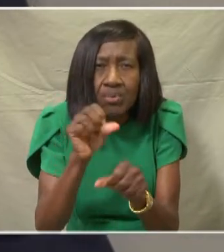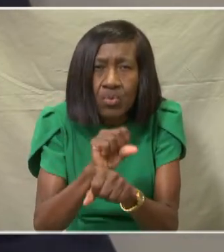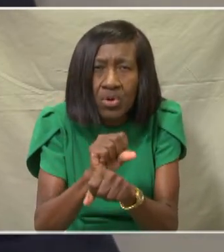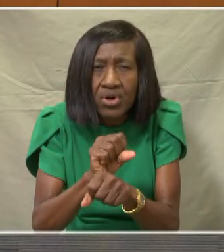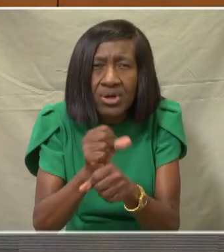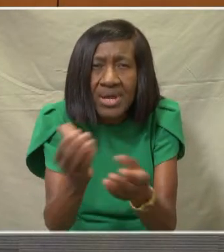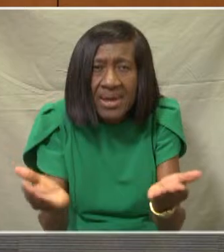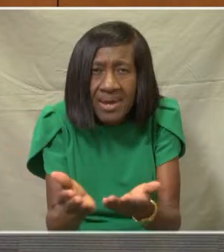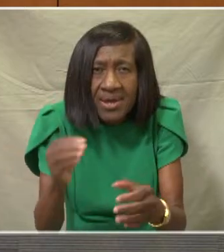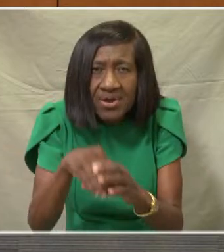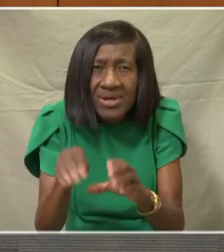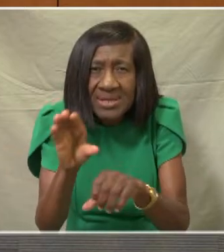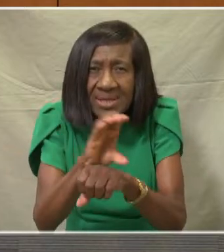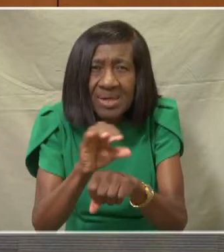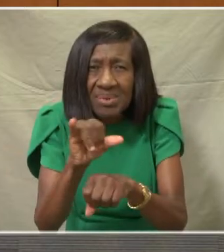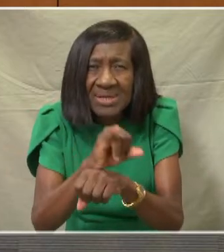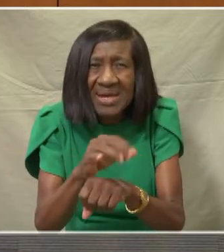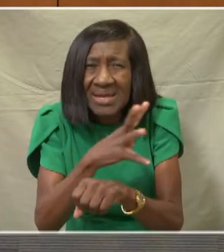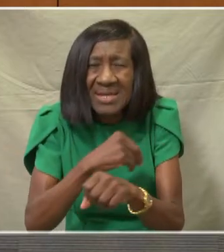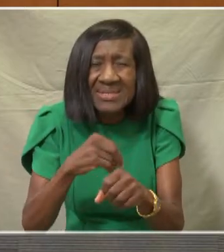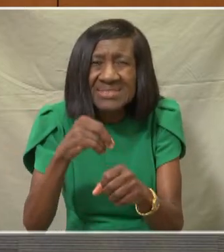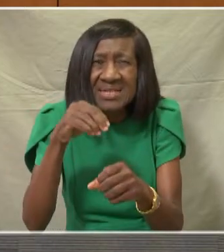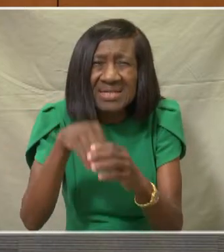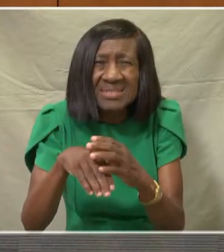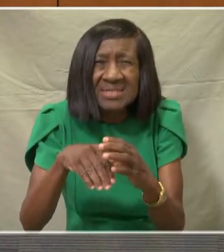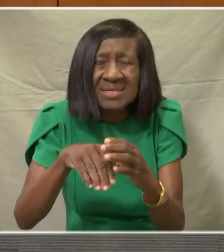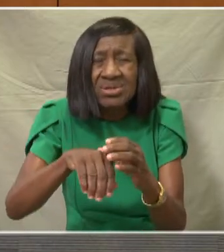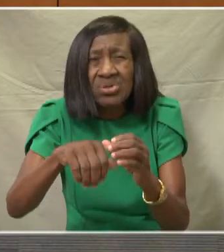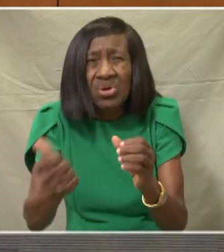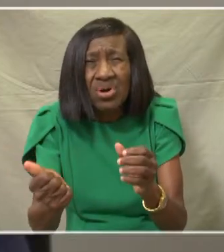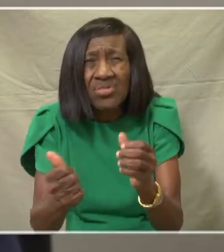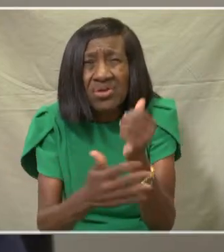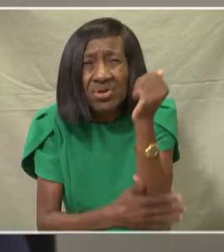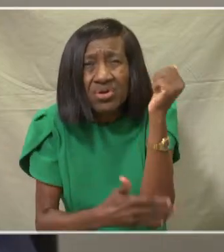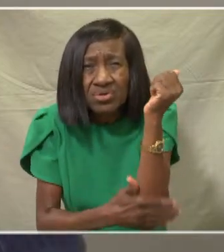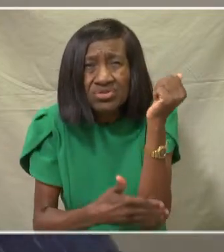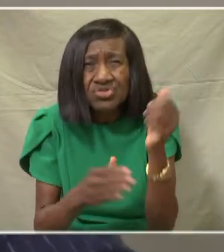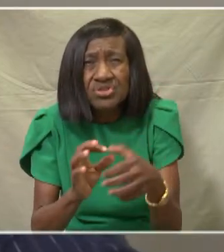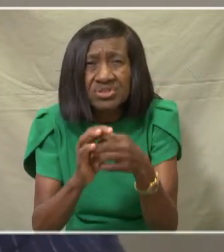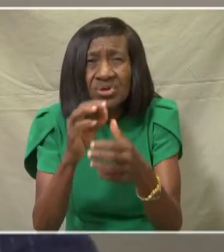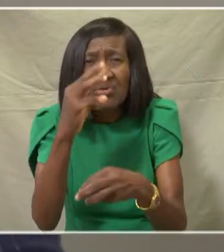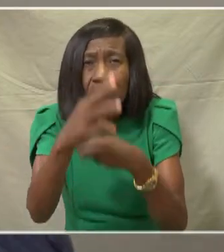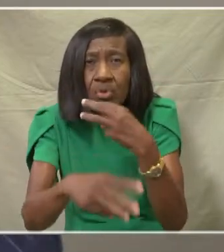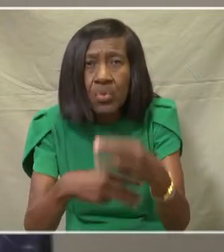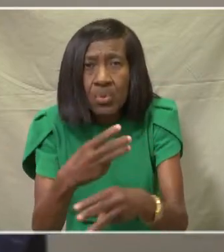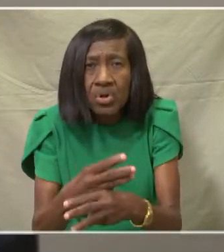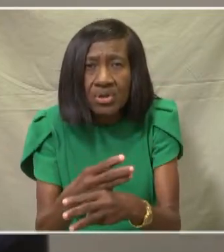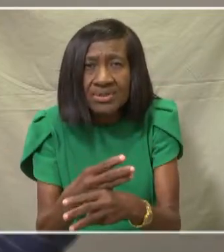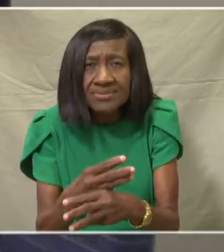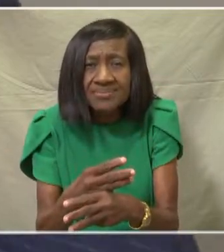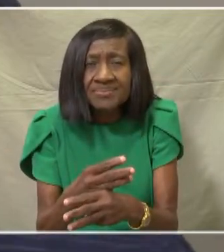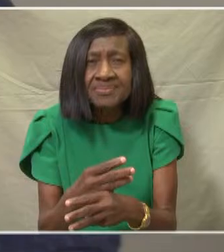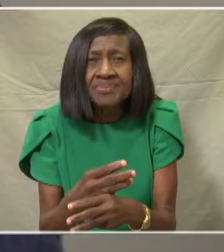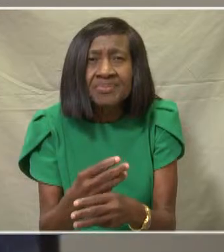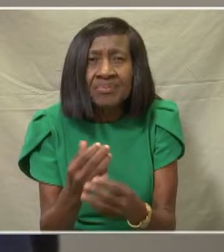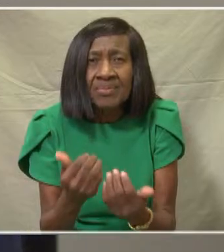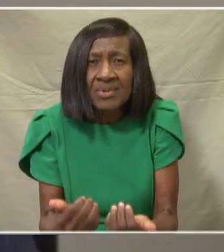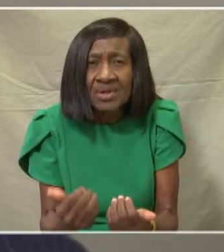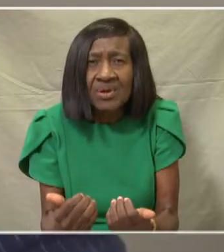Well, and yes, it is very, very interesting, of course, and it's so inextricably linked now with